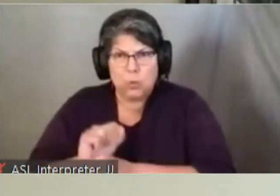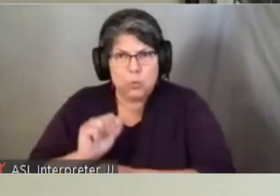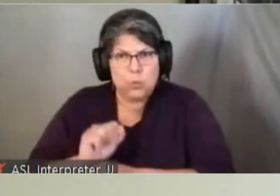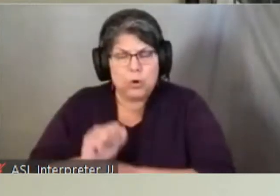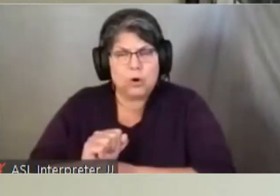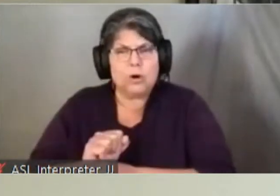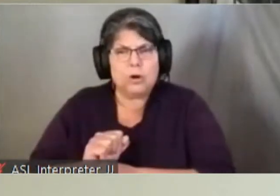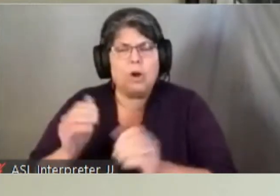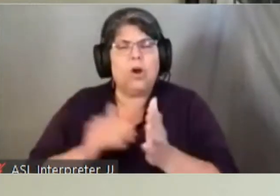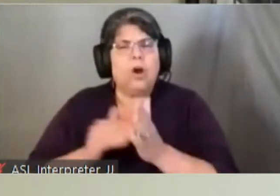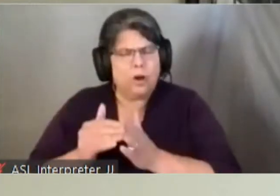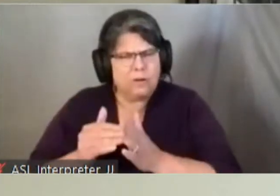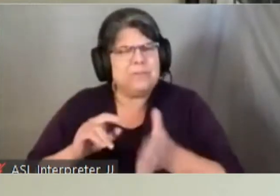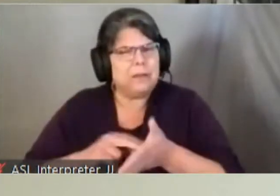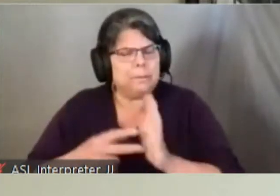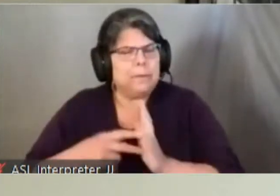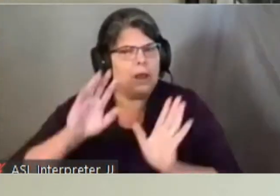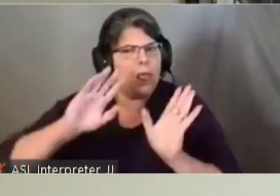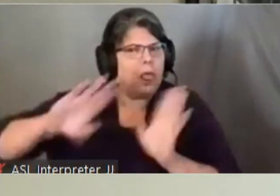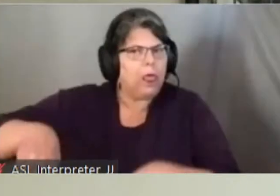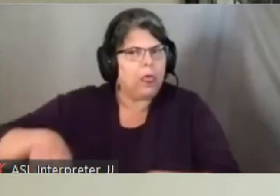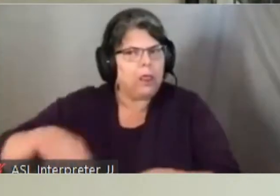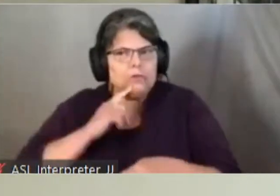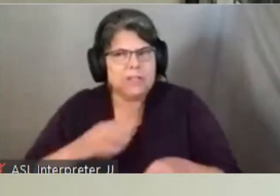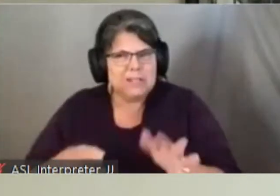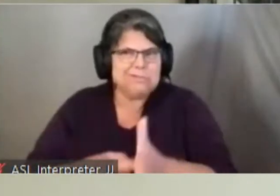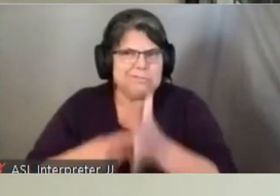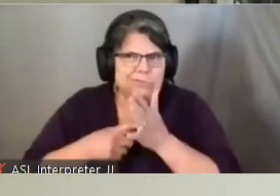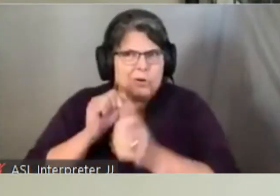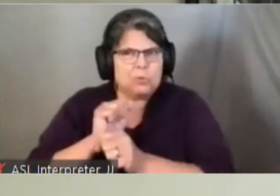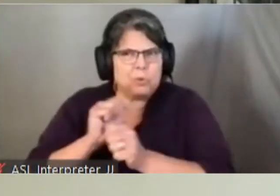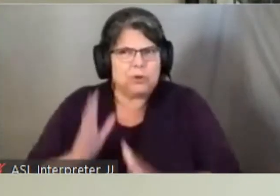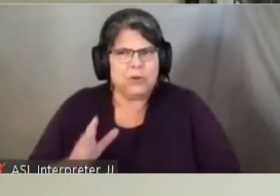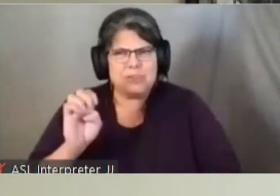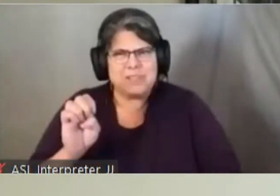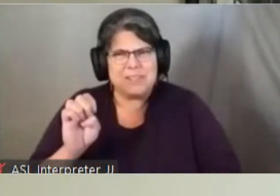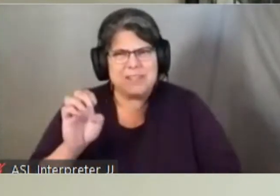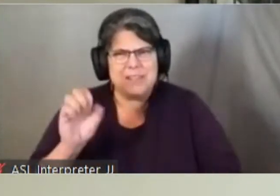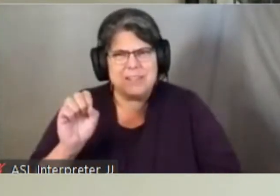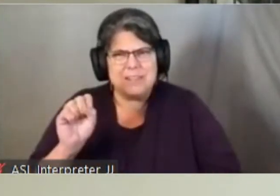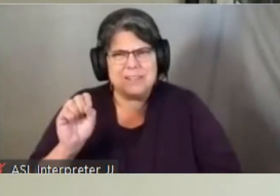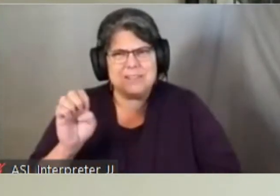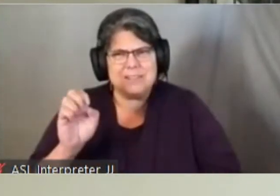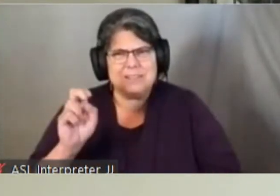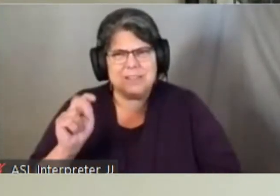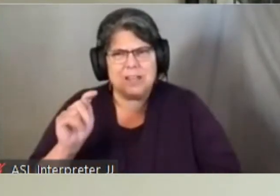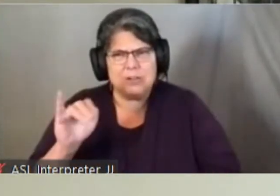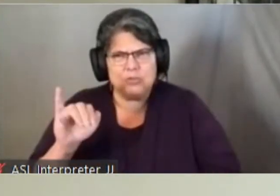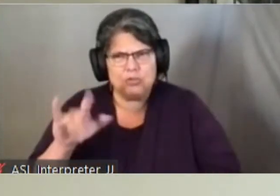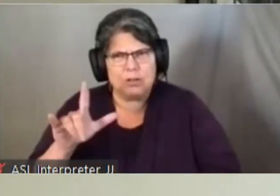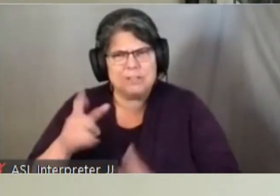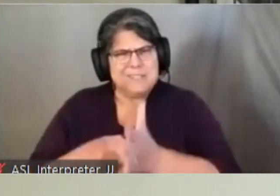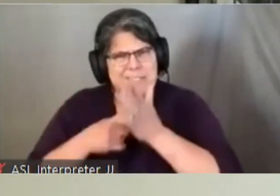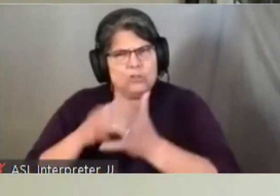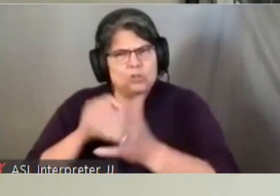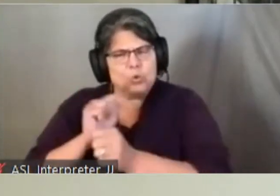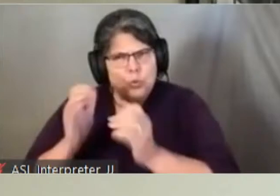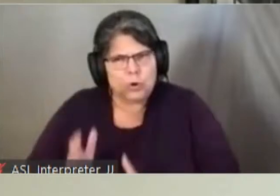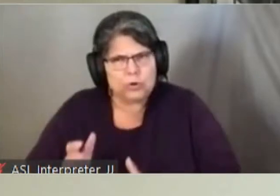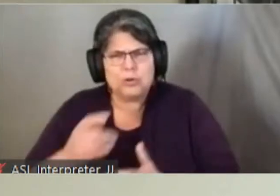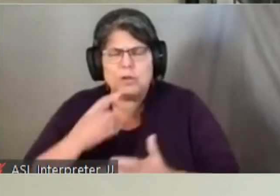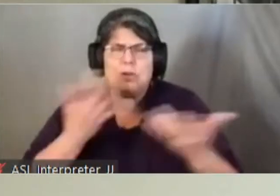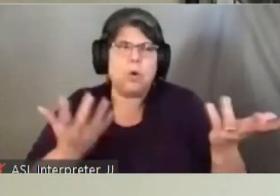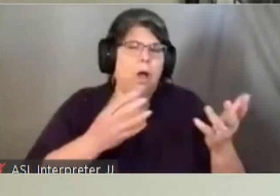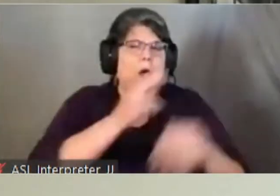oftentimes leaves out the essential workers, which in California they've tried to put in there so that you could say, well, hospital workers or